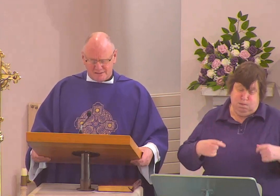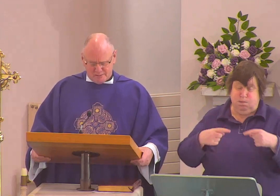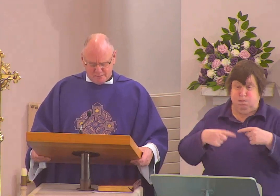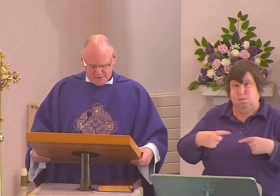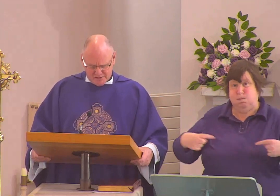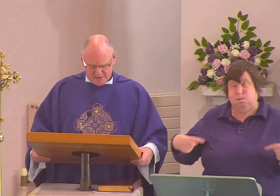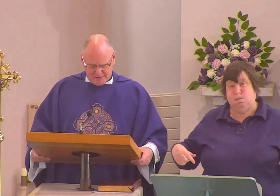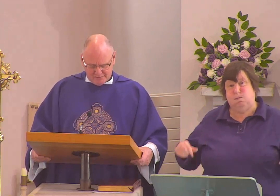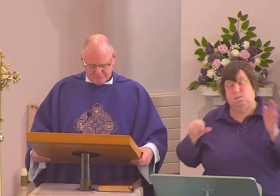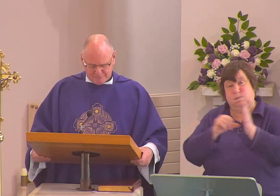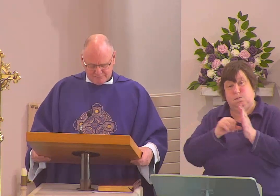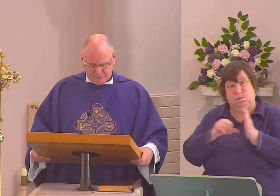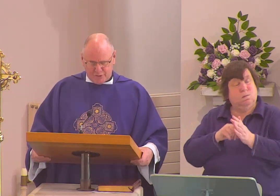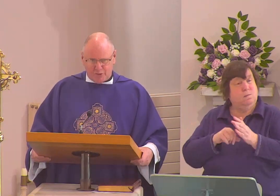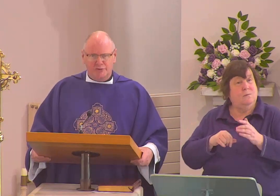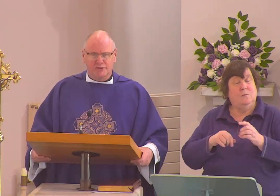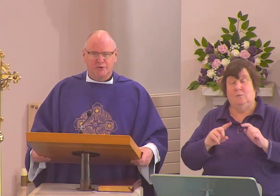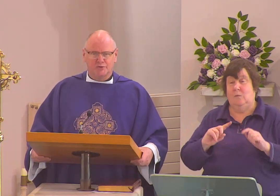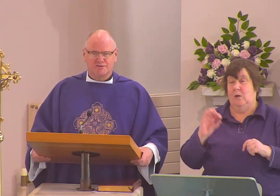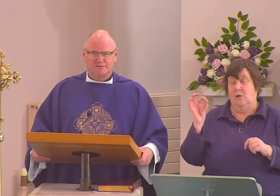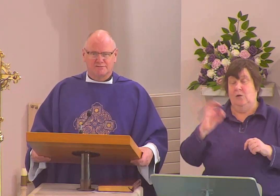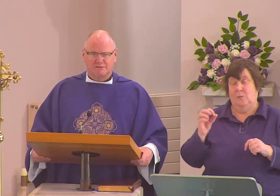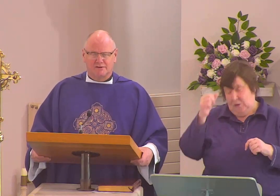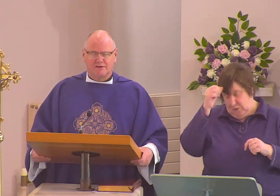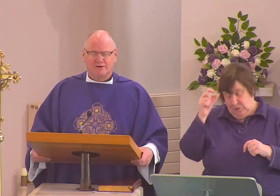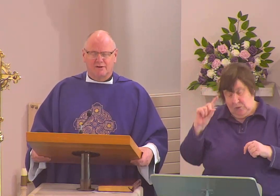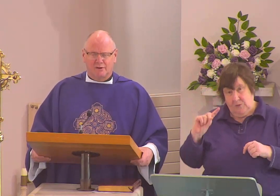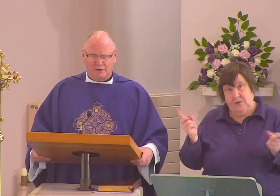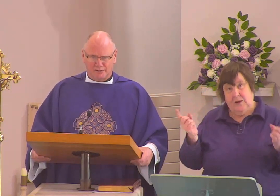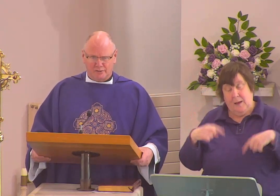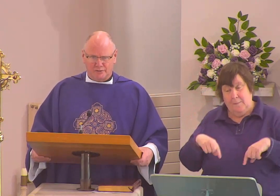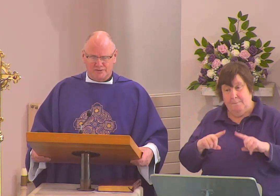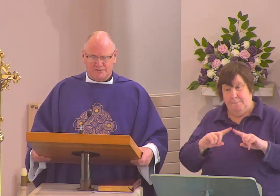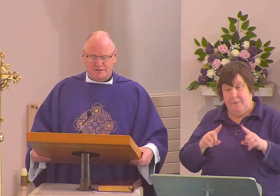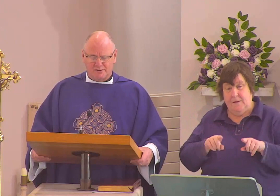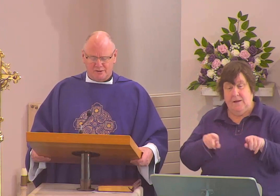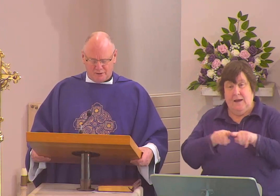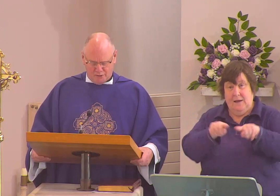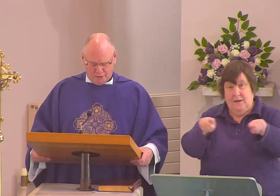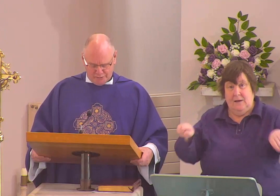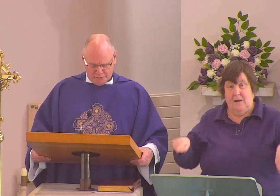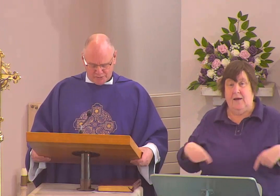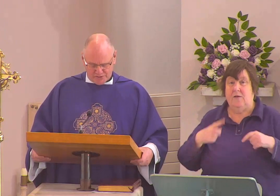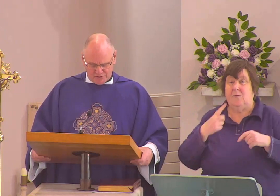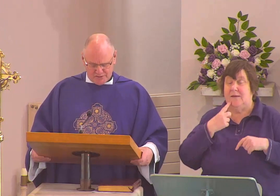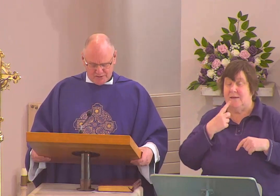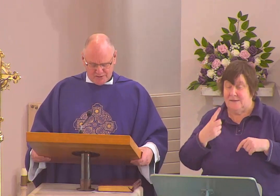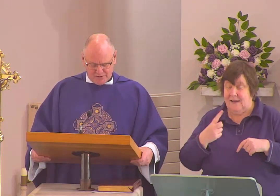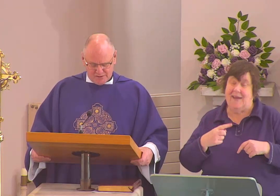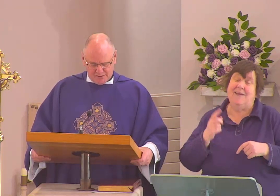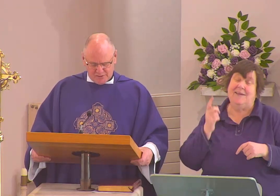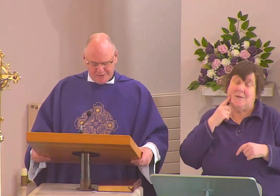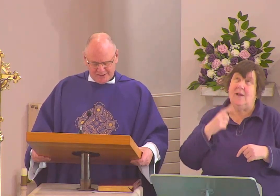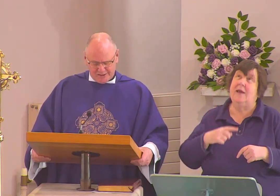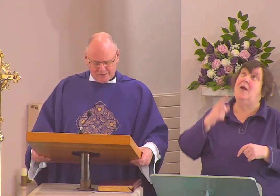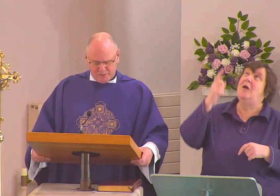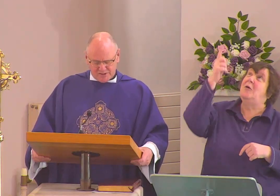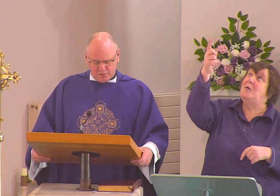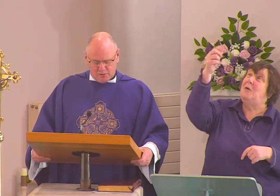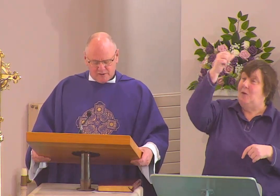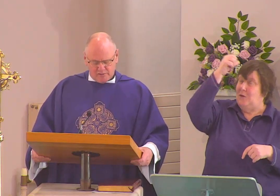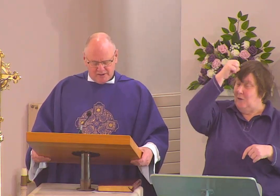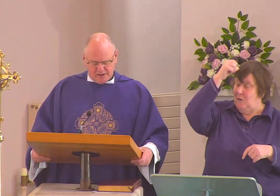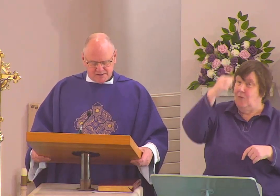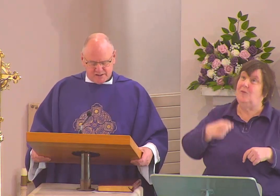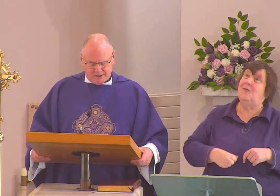in simplicity, God knows, God knows, God knows. We take the wisdom